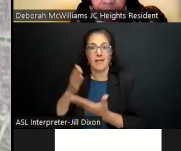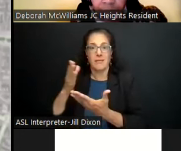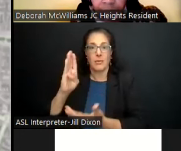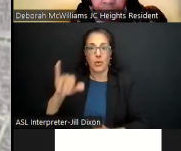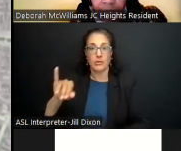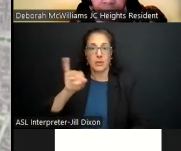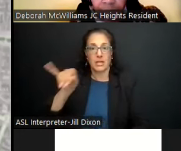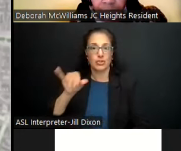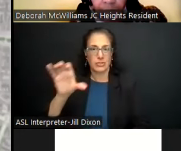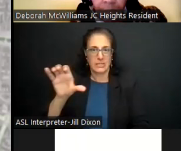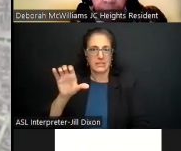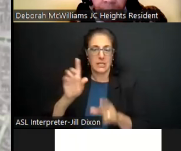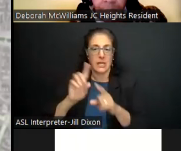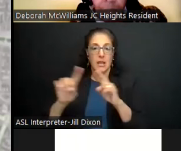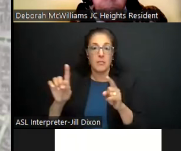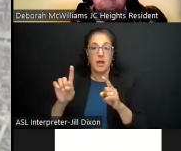but